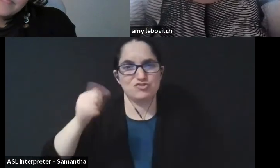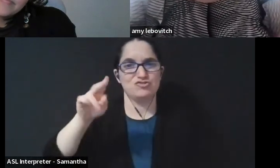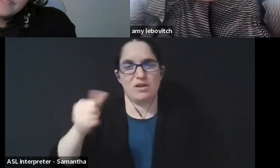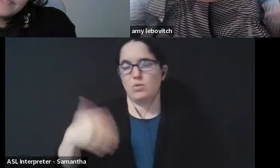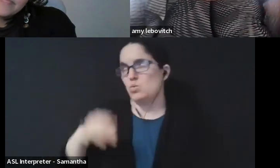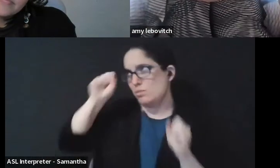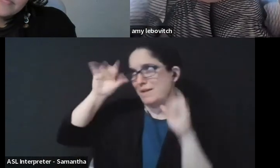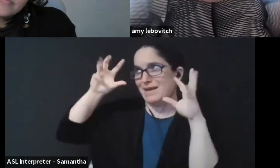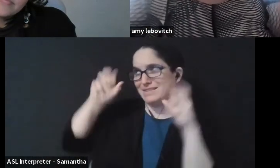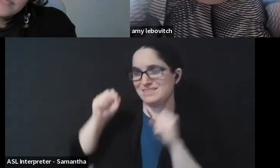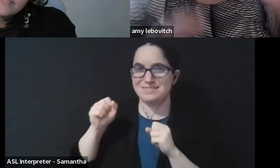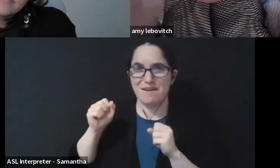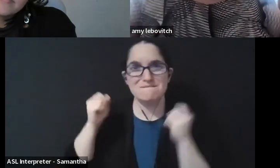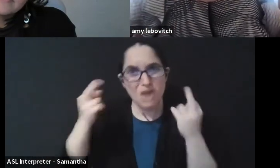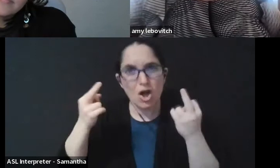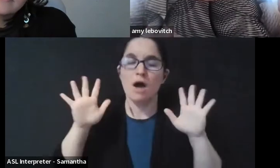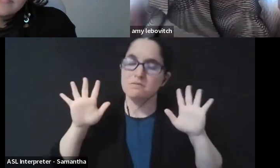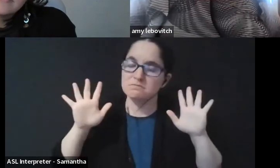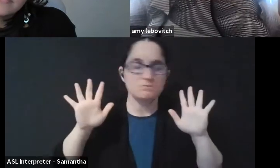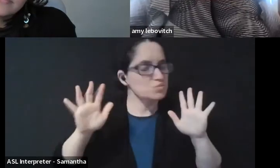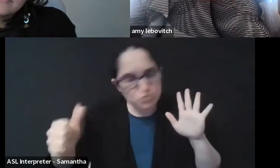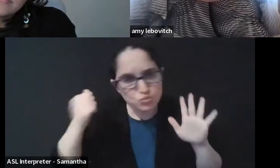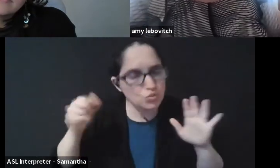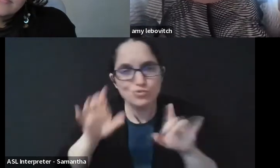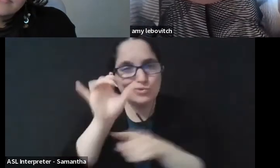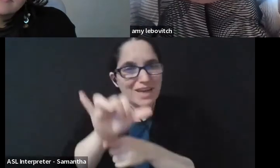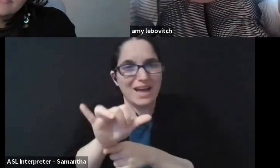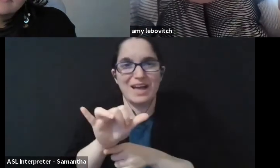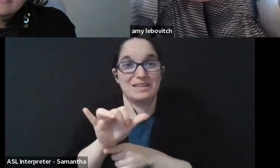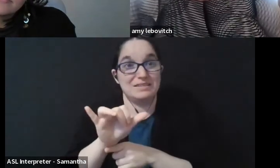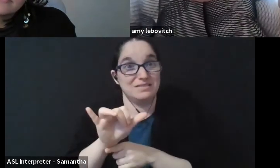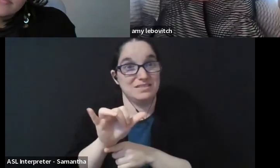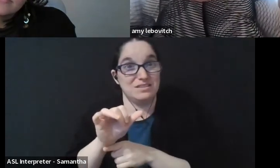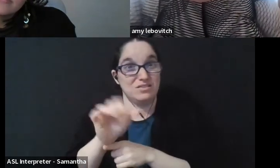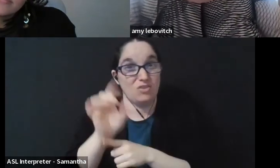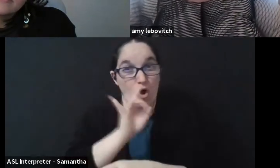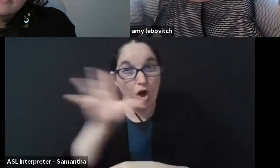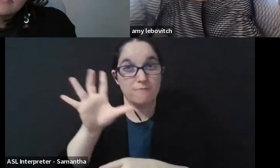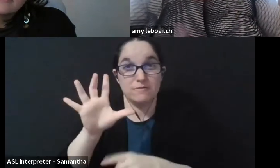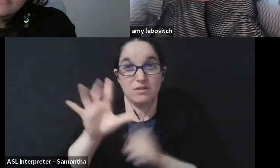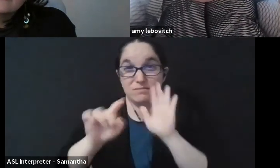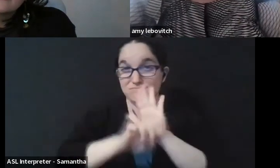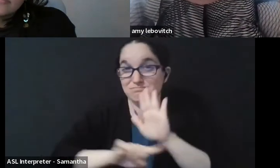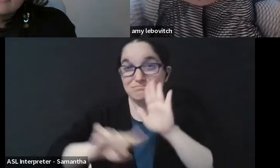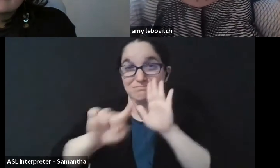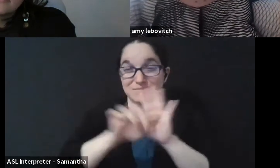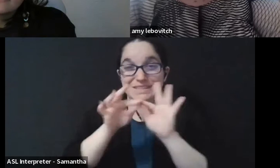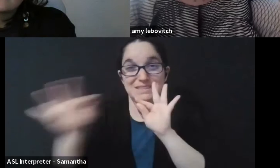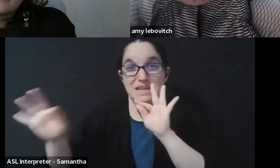telling them basically fuck off, and that why we're not doing that, and why that's horophobic and super harmful sentence to be